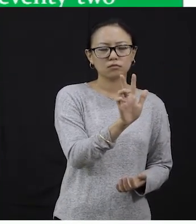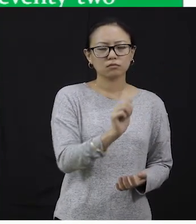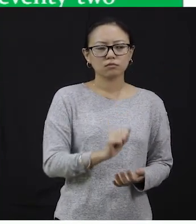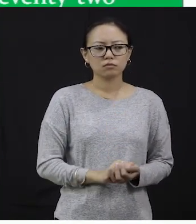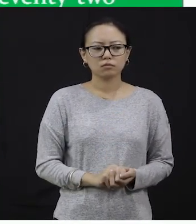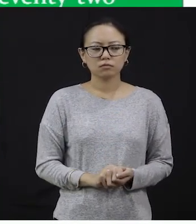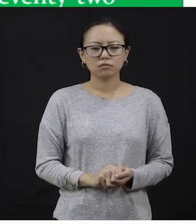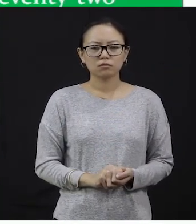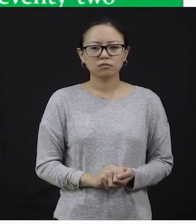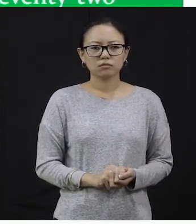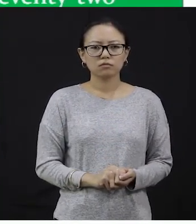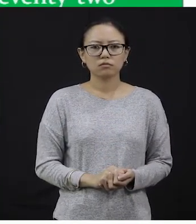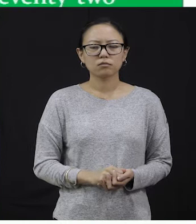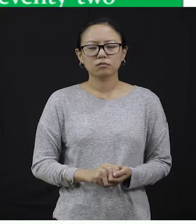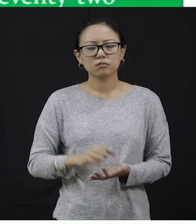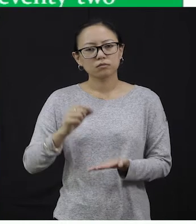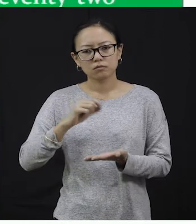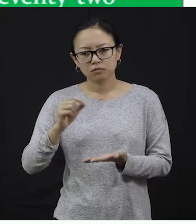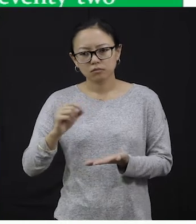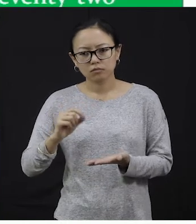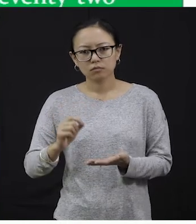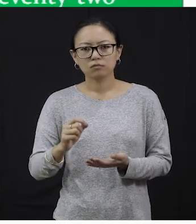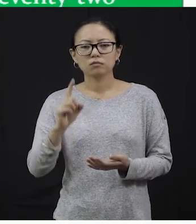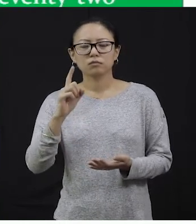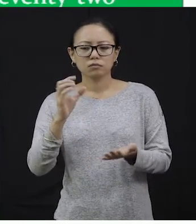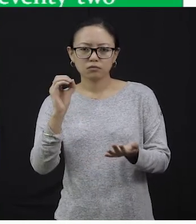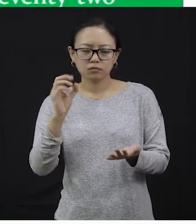108. So 100, first write 100, it symbolizes by